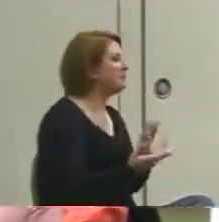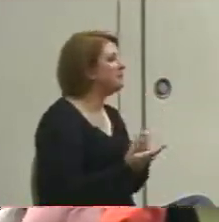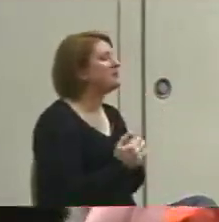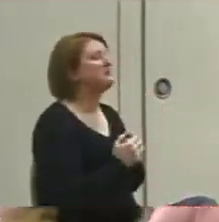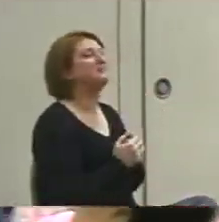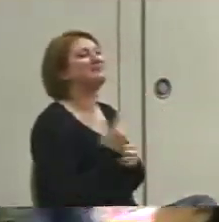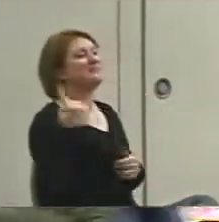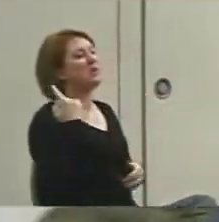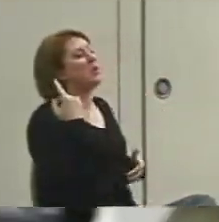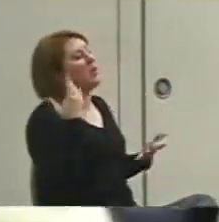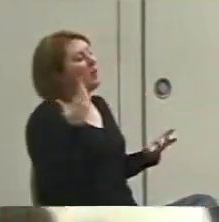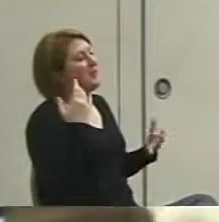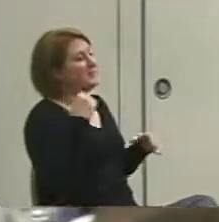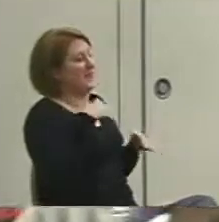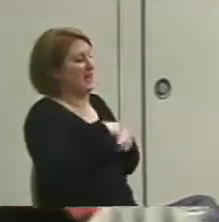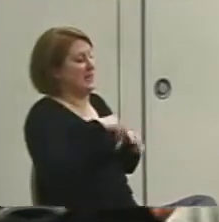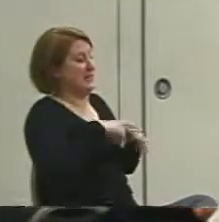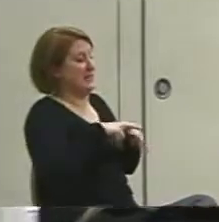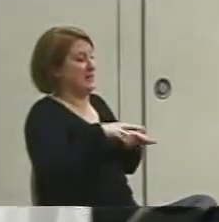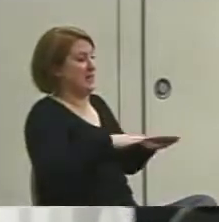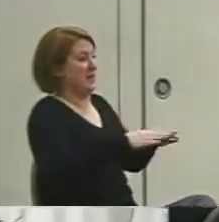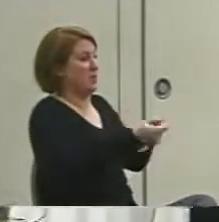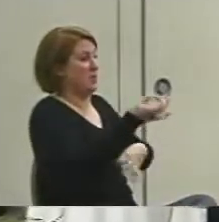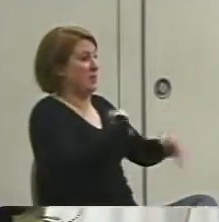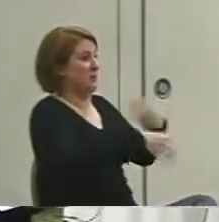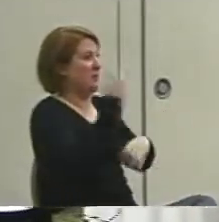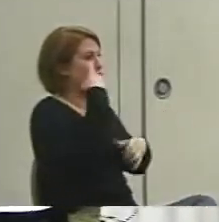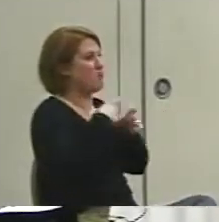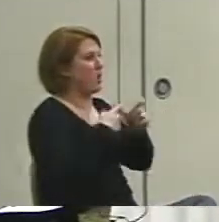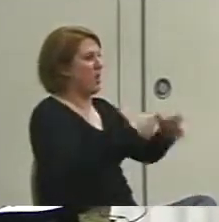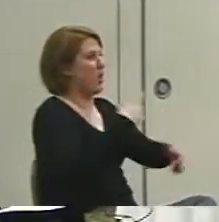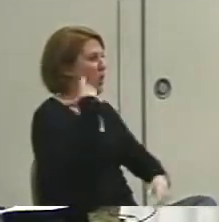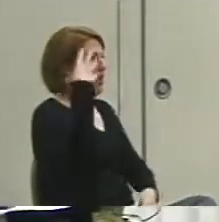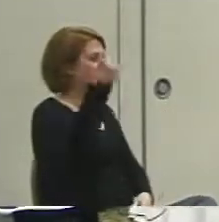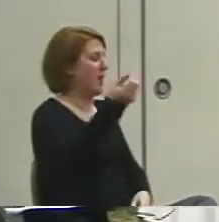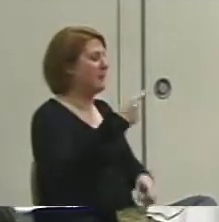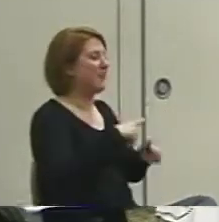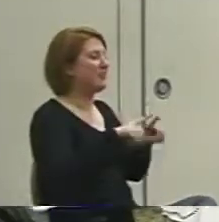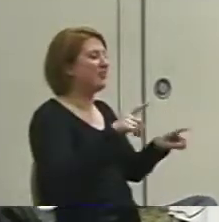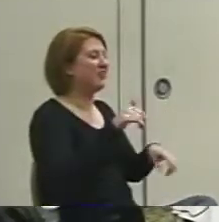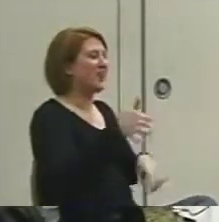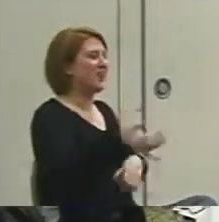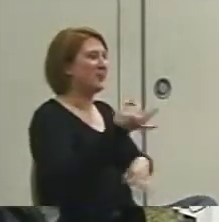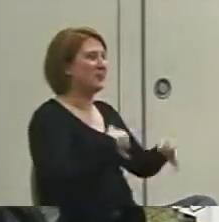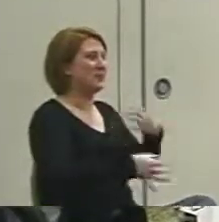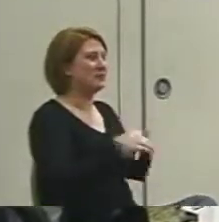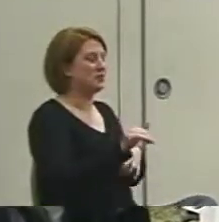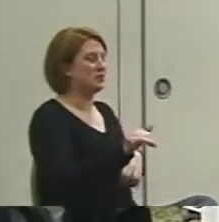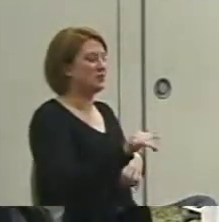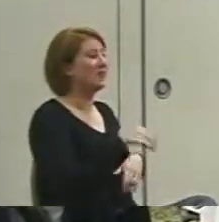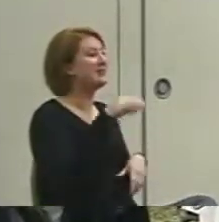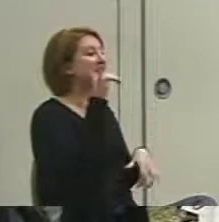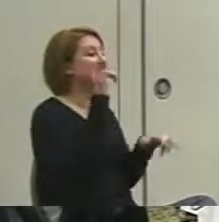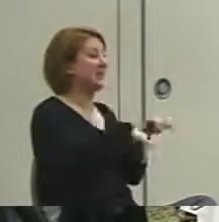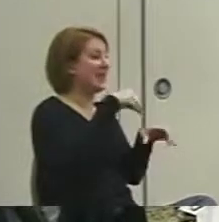in-seat behavior would be a replacement for running away, but there are other replacements also. Staying in the room is also